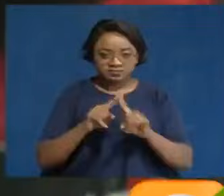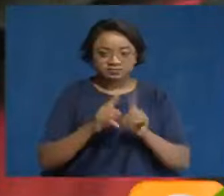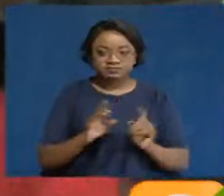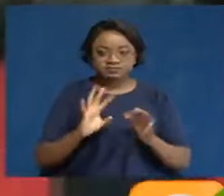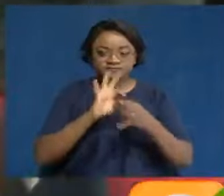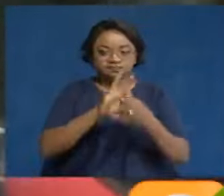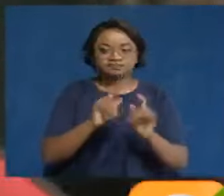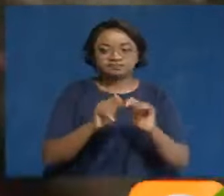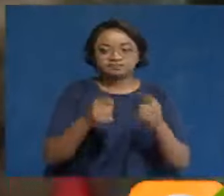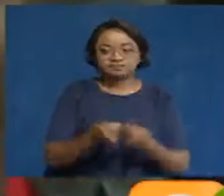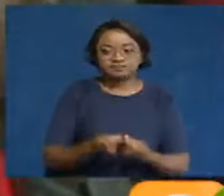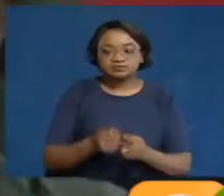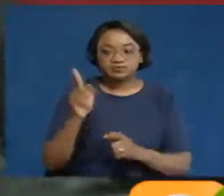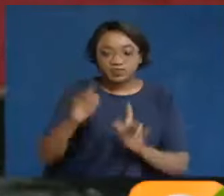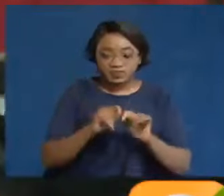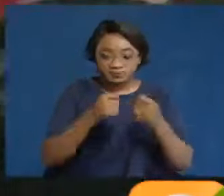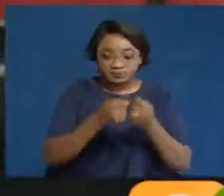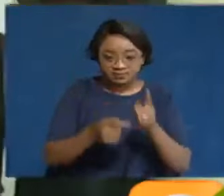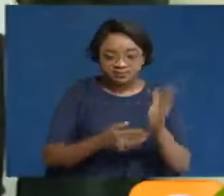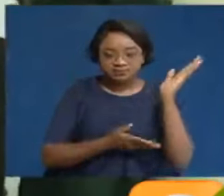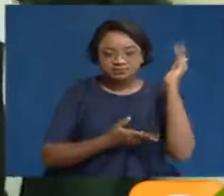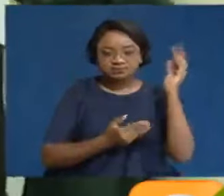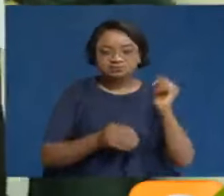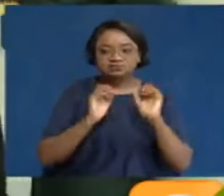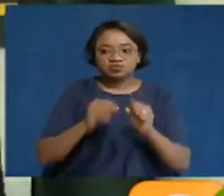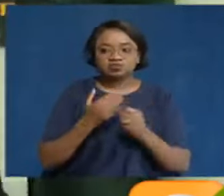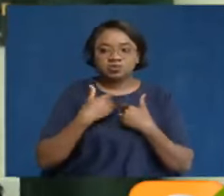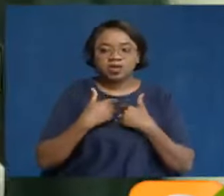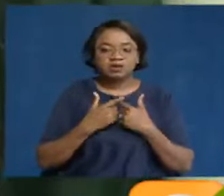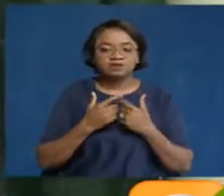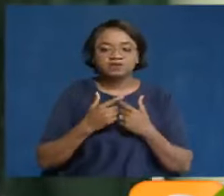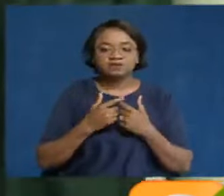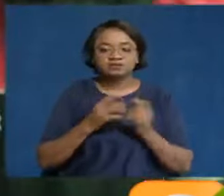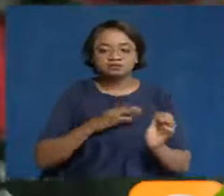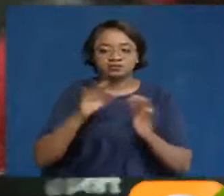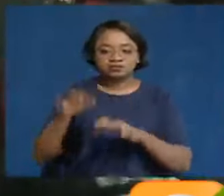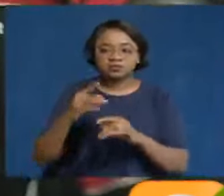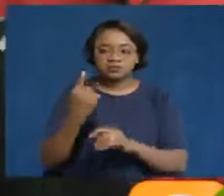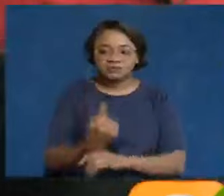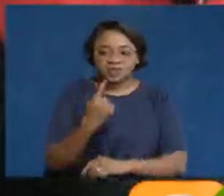Dominican Republic. The team is expected to head to the Dominican Republic on the 1st of October.